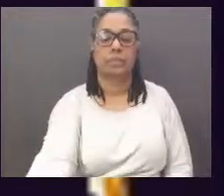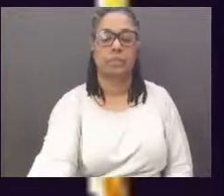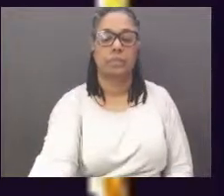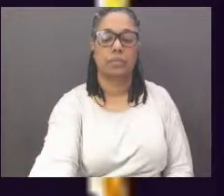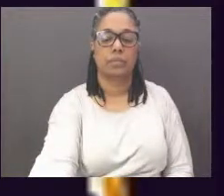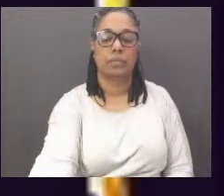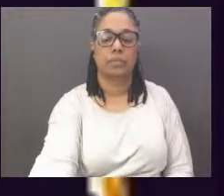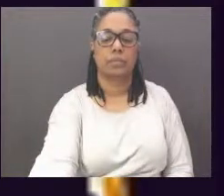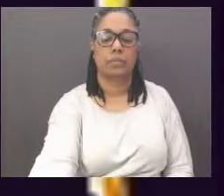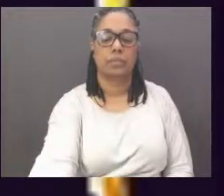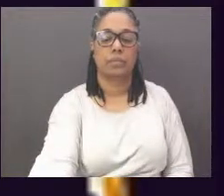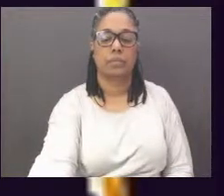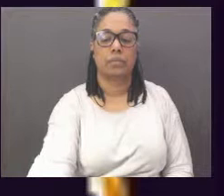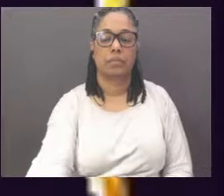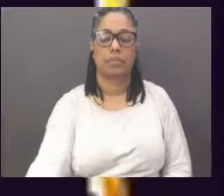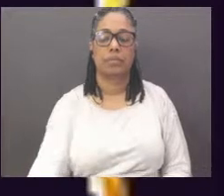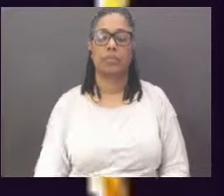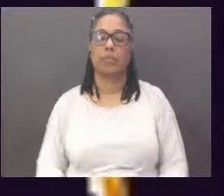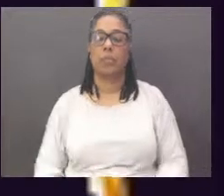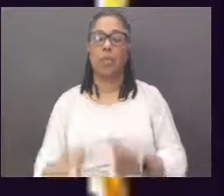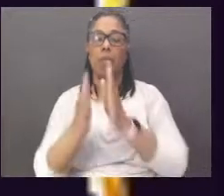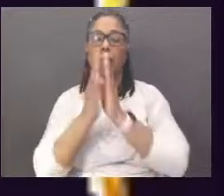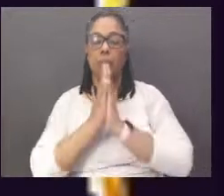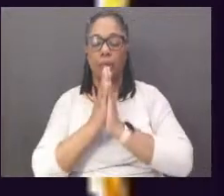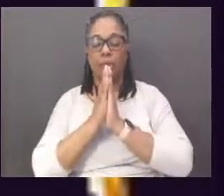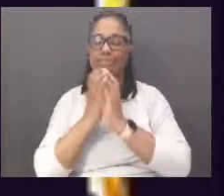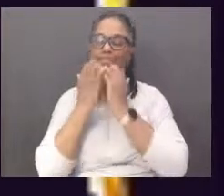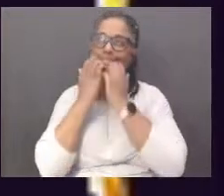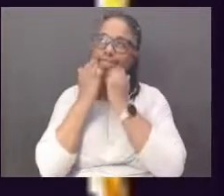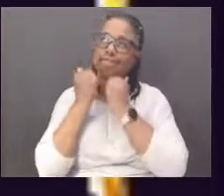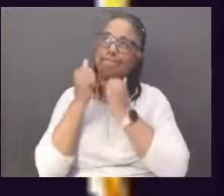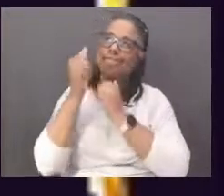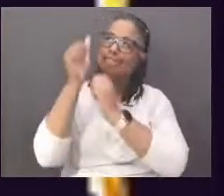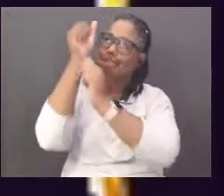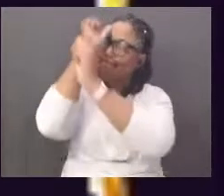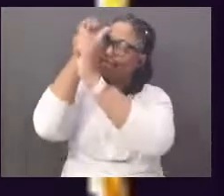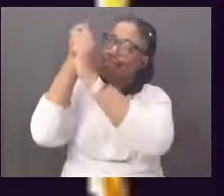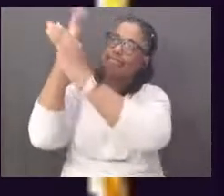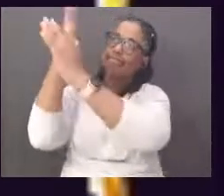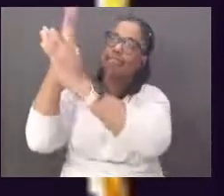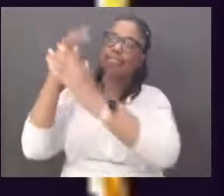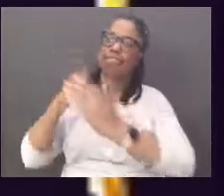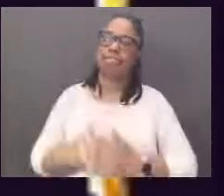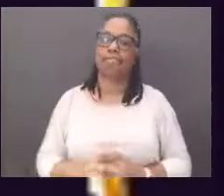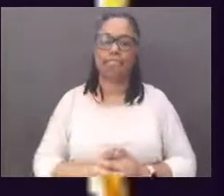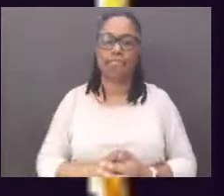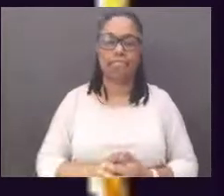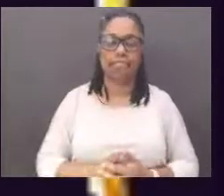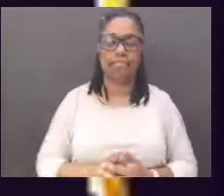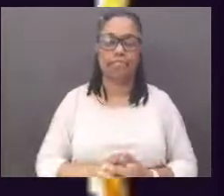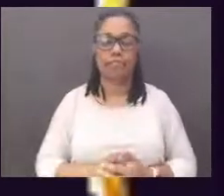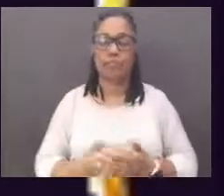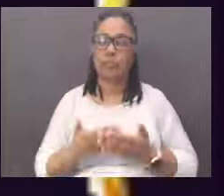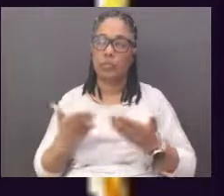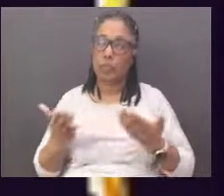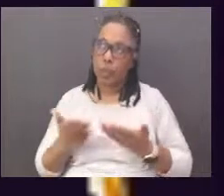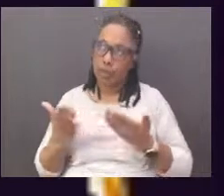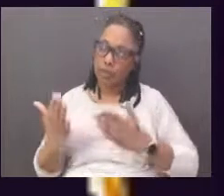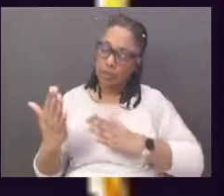Let us pray, dear Father. Dear Heavenly Father, we come to you in prayer.